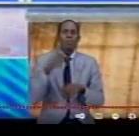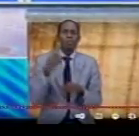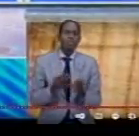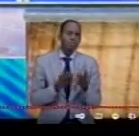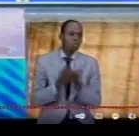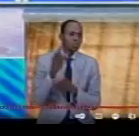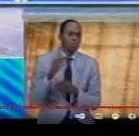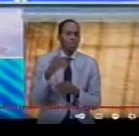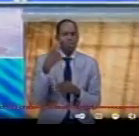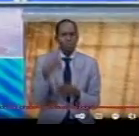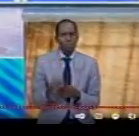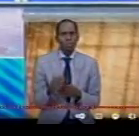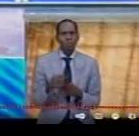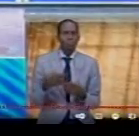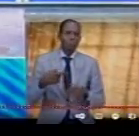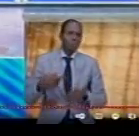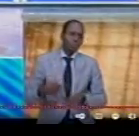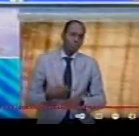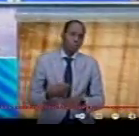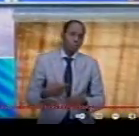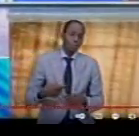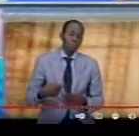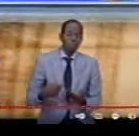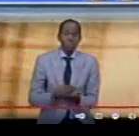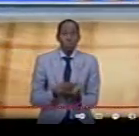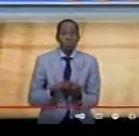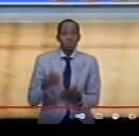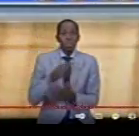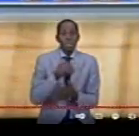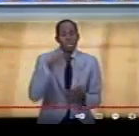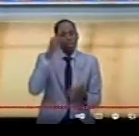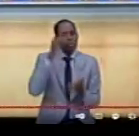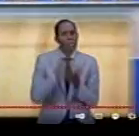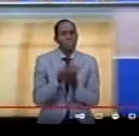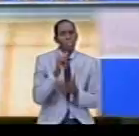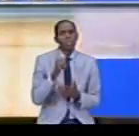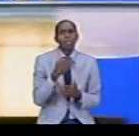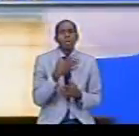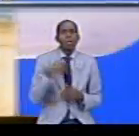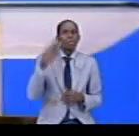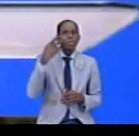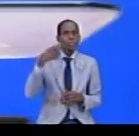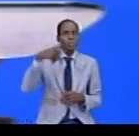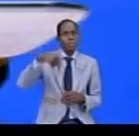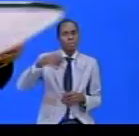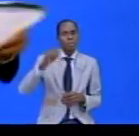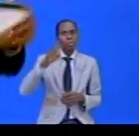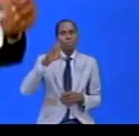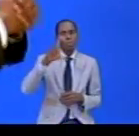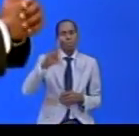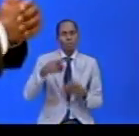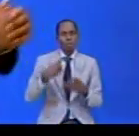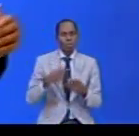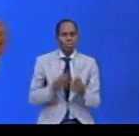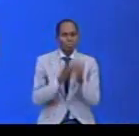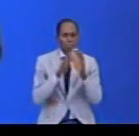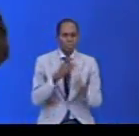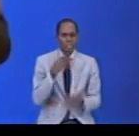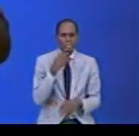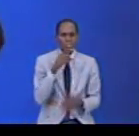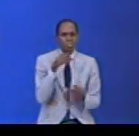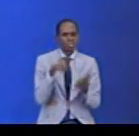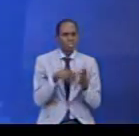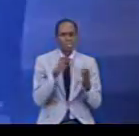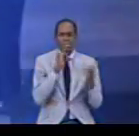they are believed and so Paul the apostles said this is falling